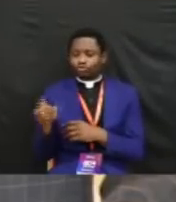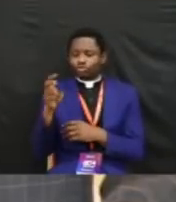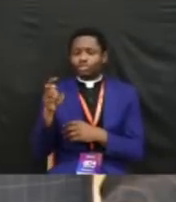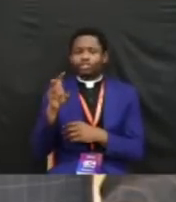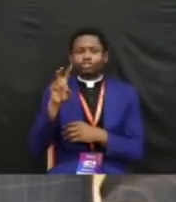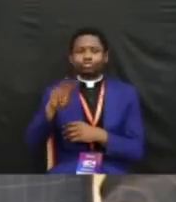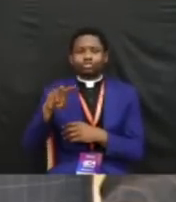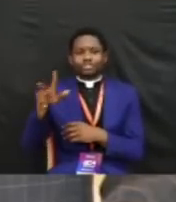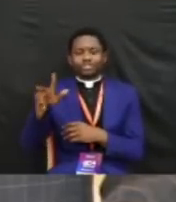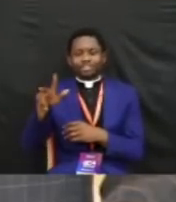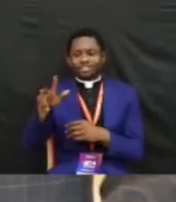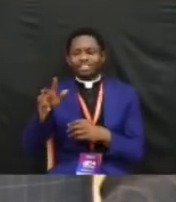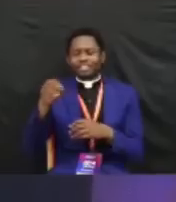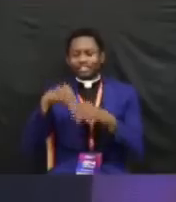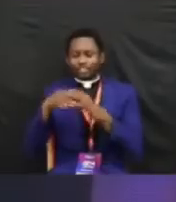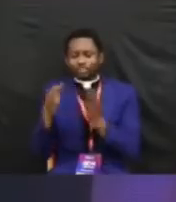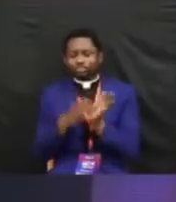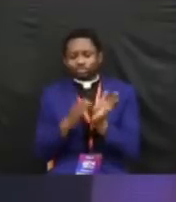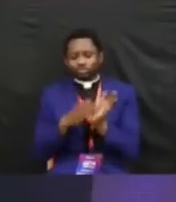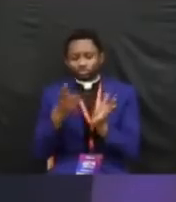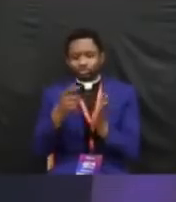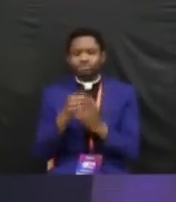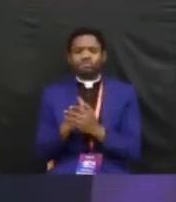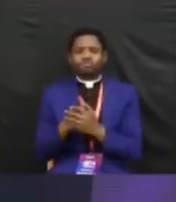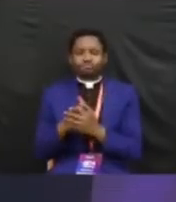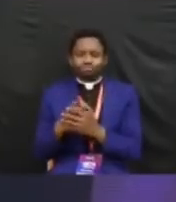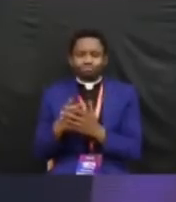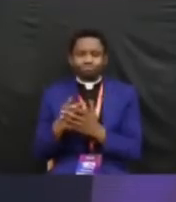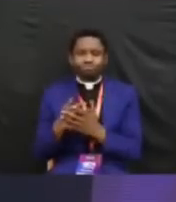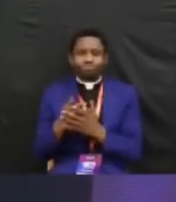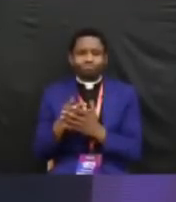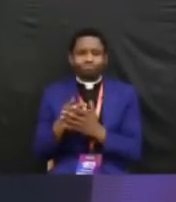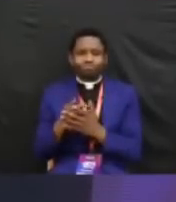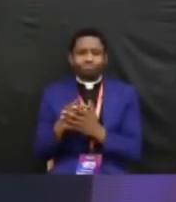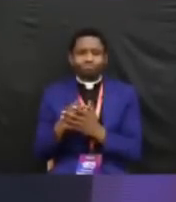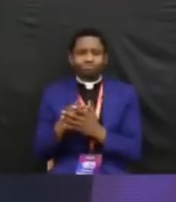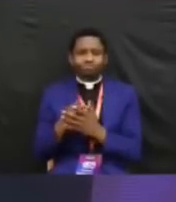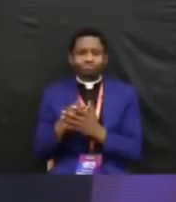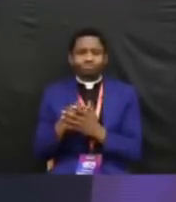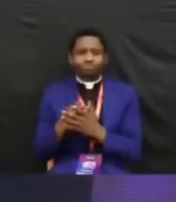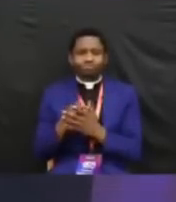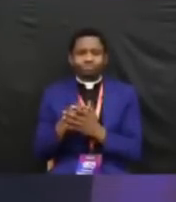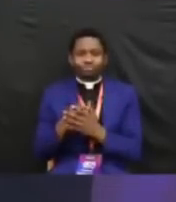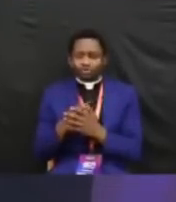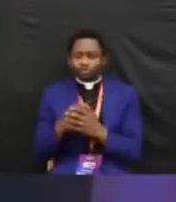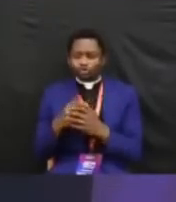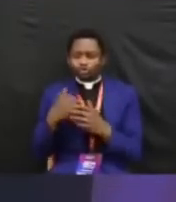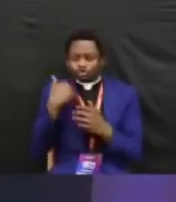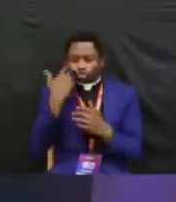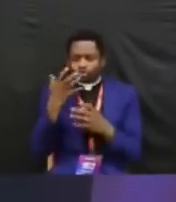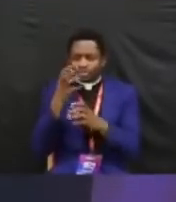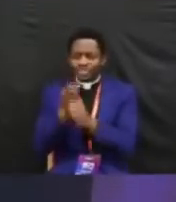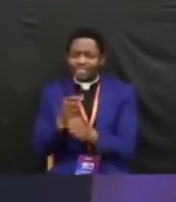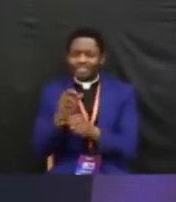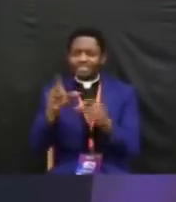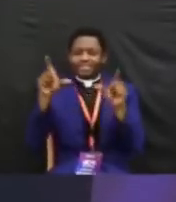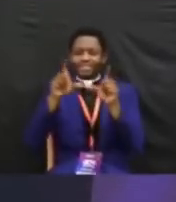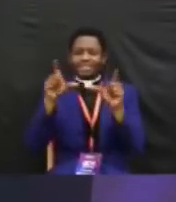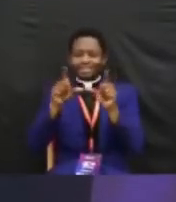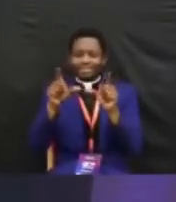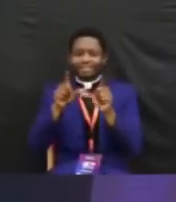school. Pending the New Jersey State Department of Education, Less essential and ABH